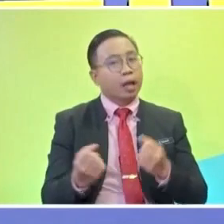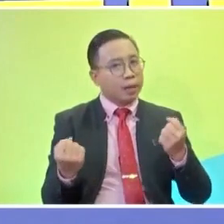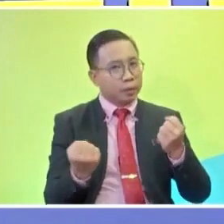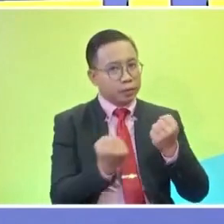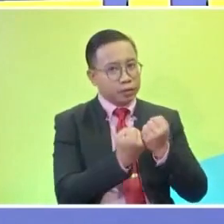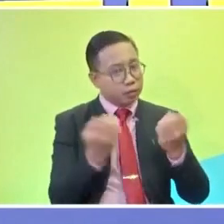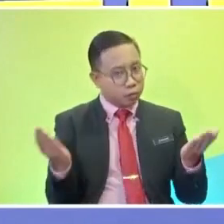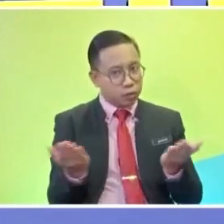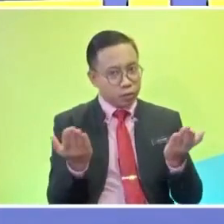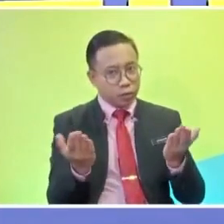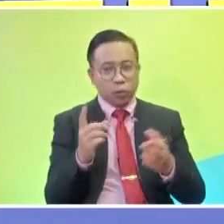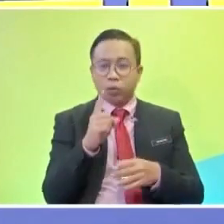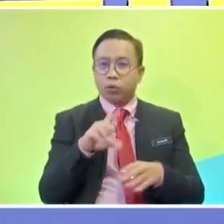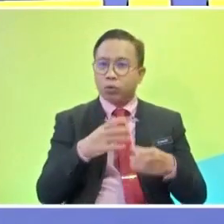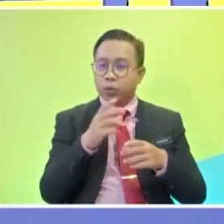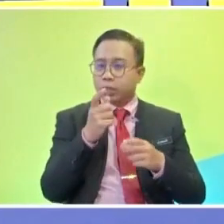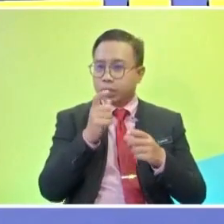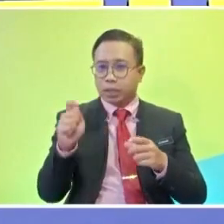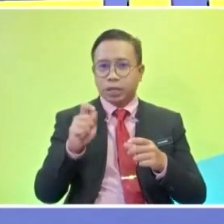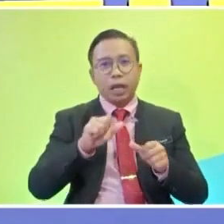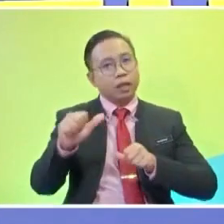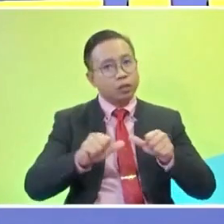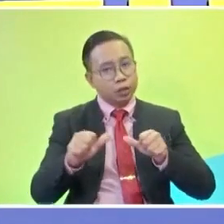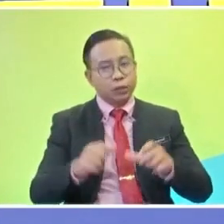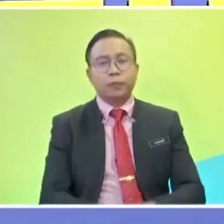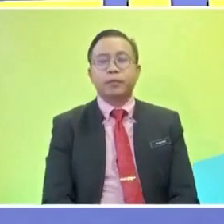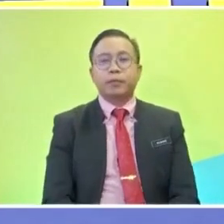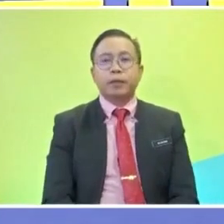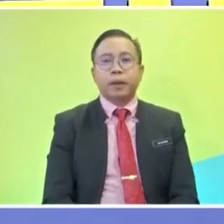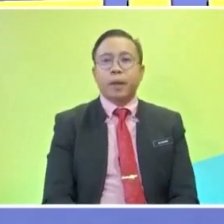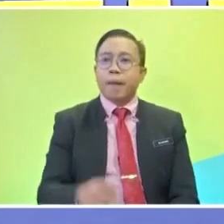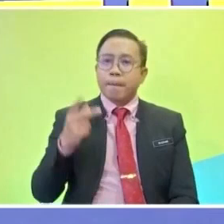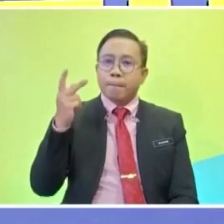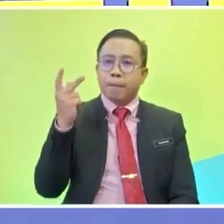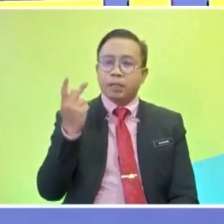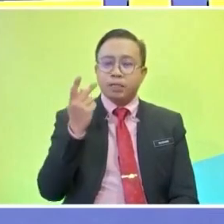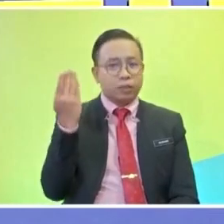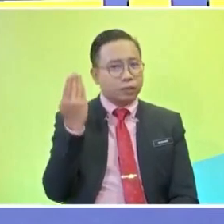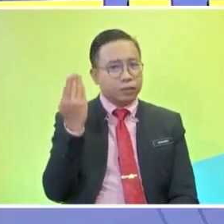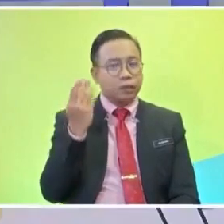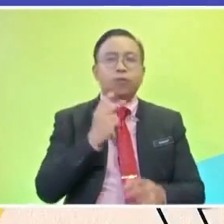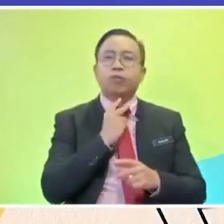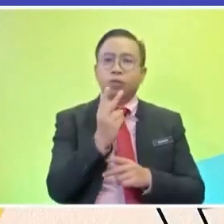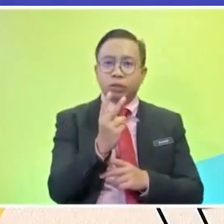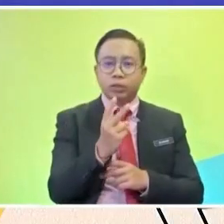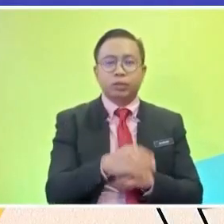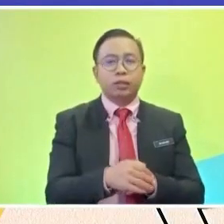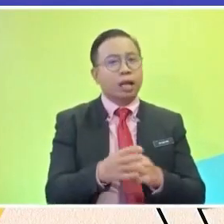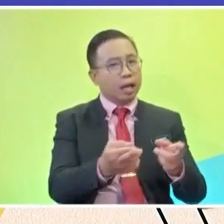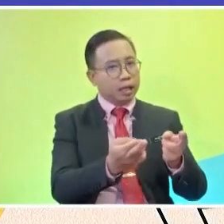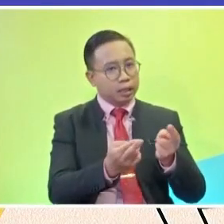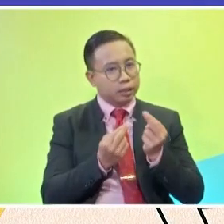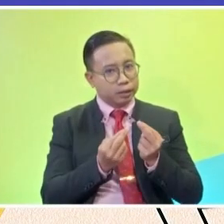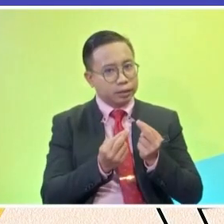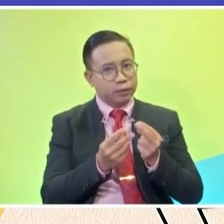the subject is actually the one doing the action. But the passive voice, okay, is where the subject receives